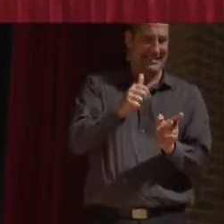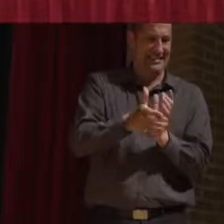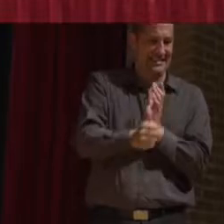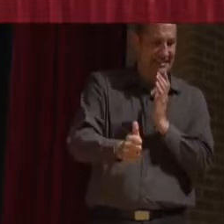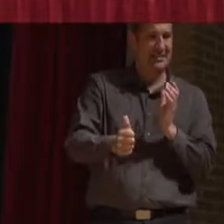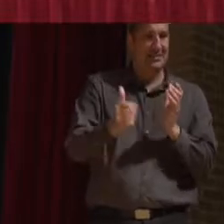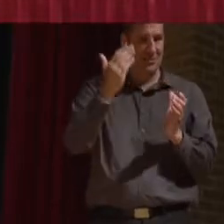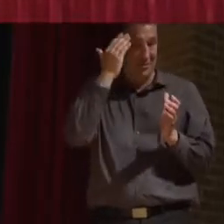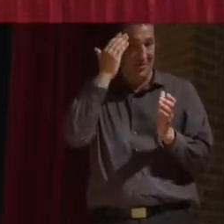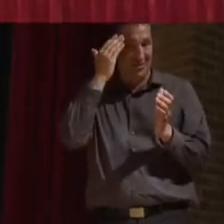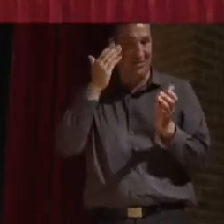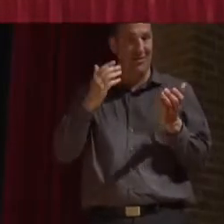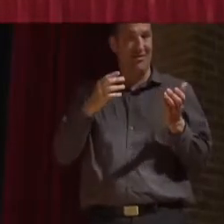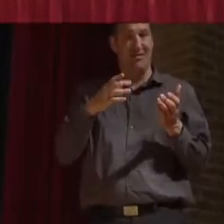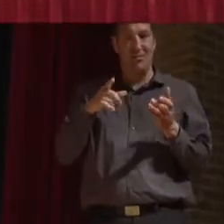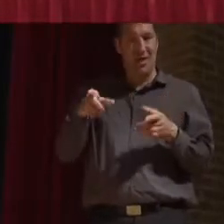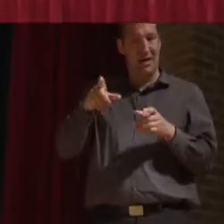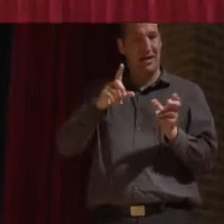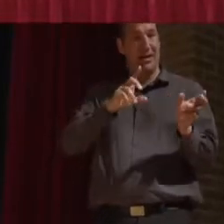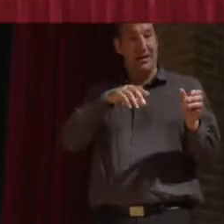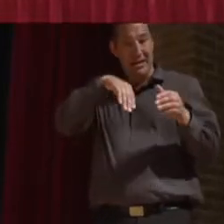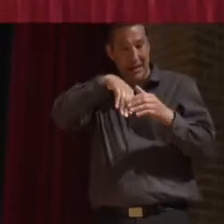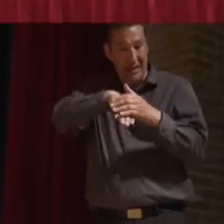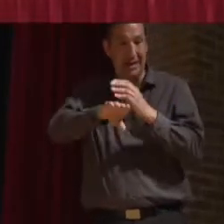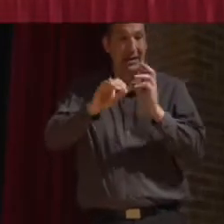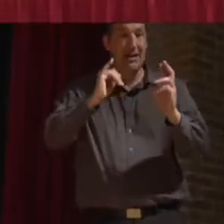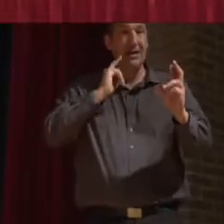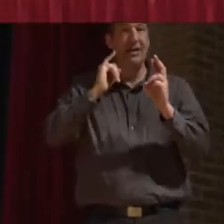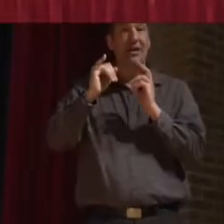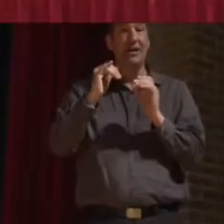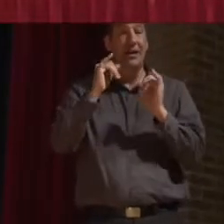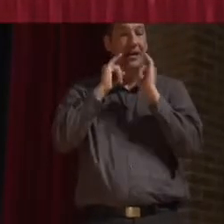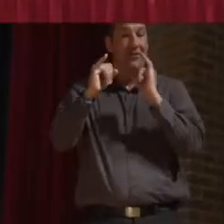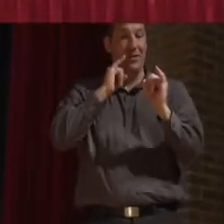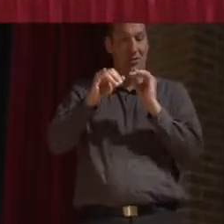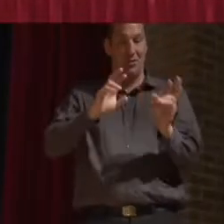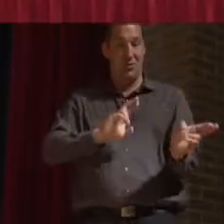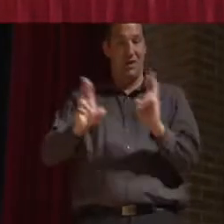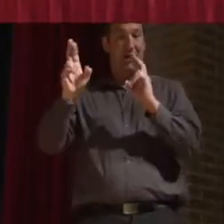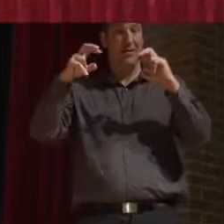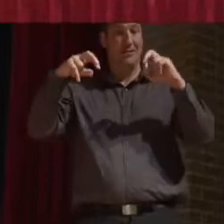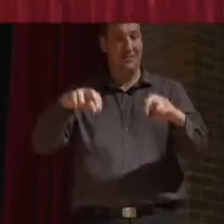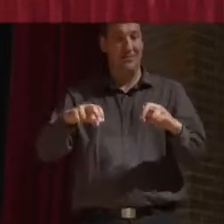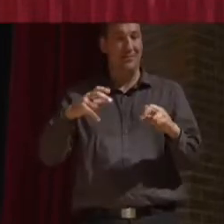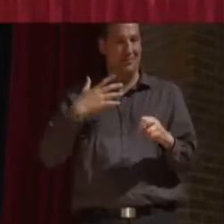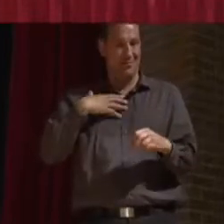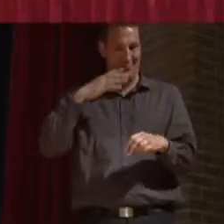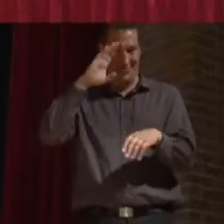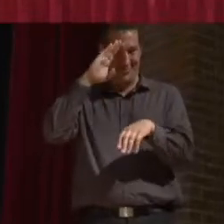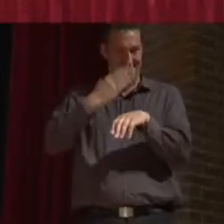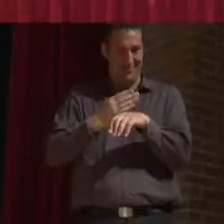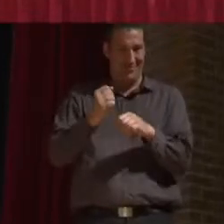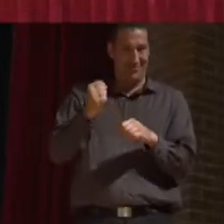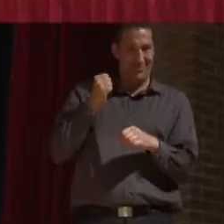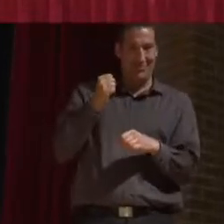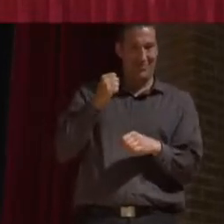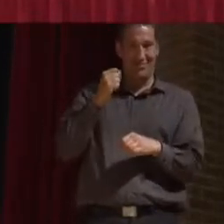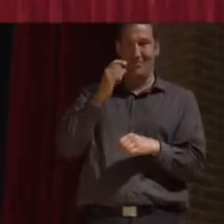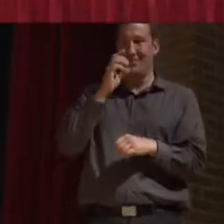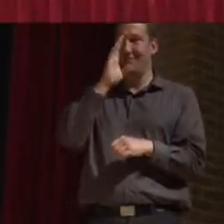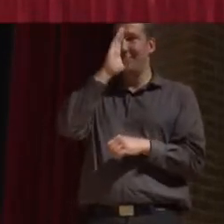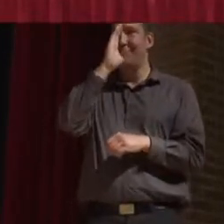But if they walked into an interview setting or something like that, they probably, I know my son, he probably wouldn't give you direct answers. But